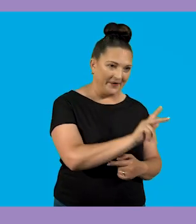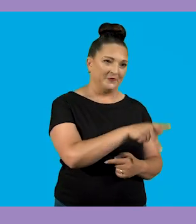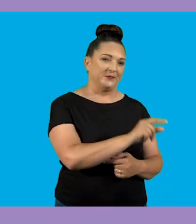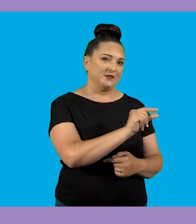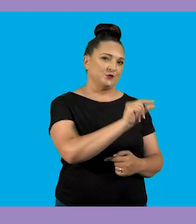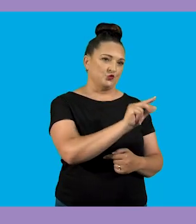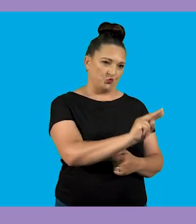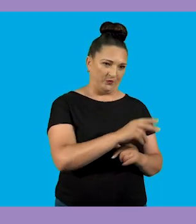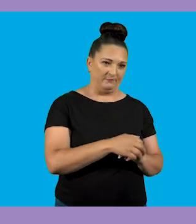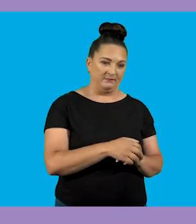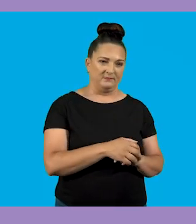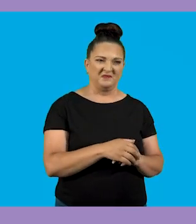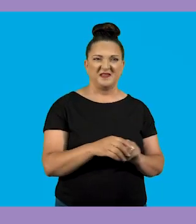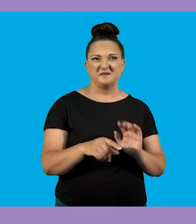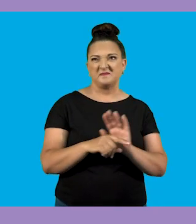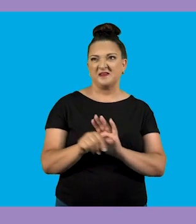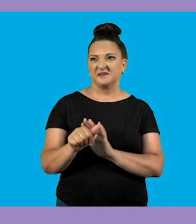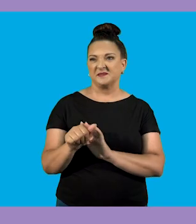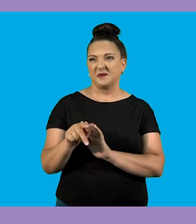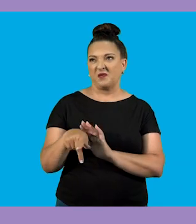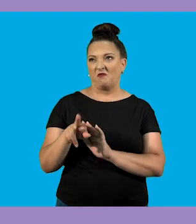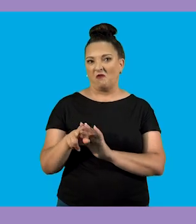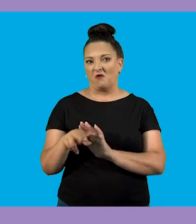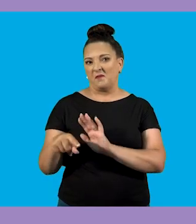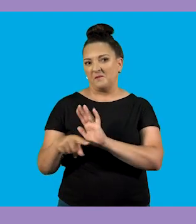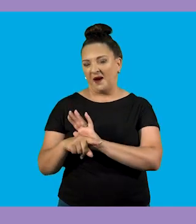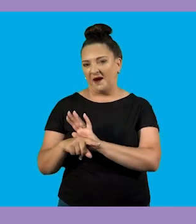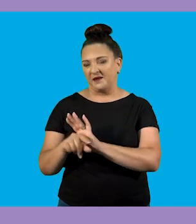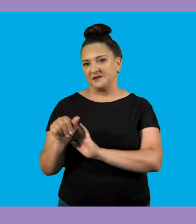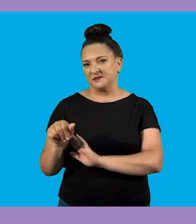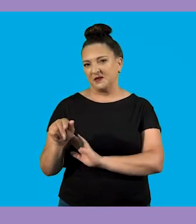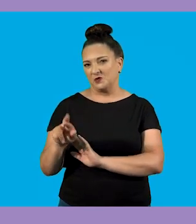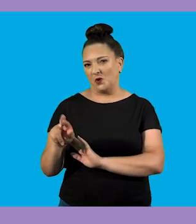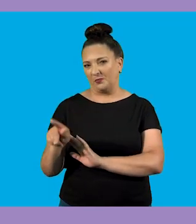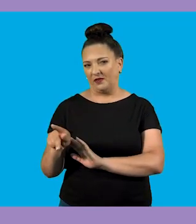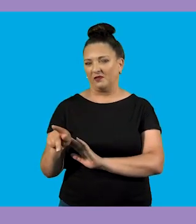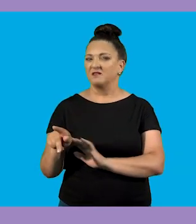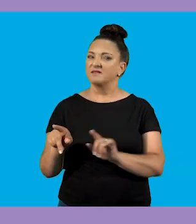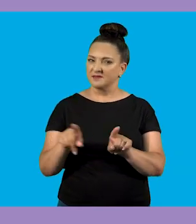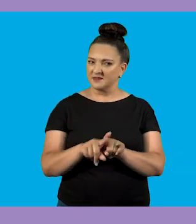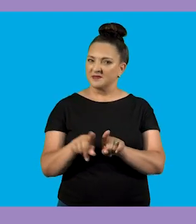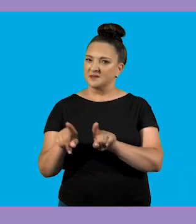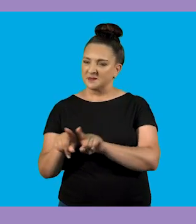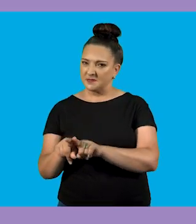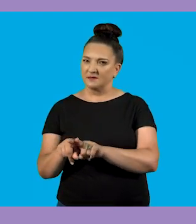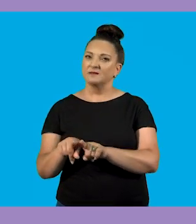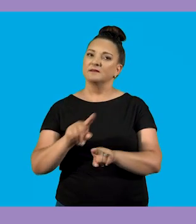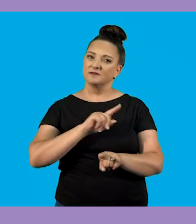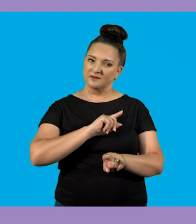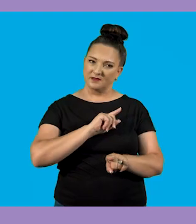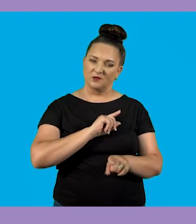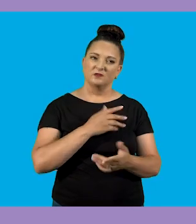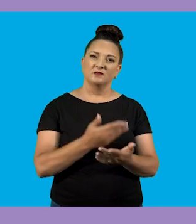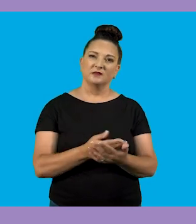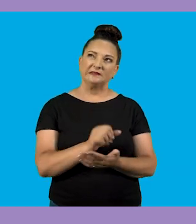we have a minus 6pr minus 6rp. Because they are like terms, we are going to add them. So that